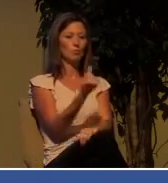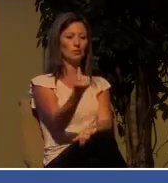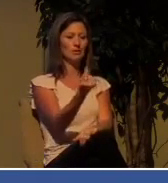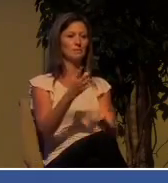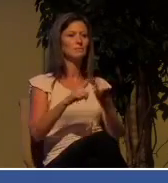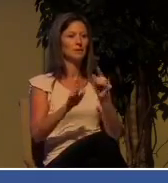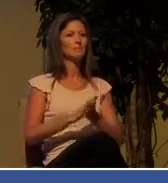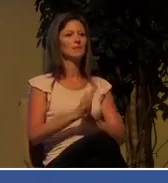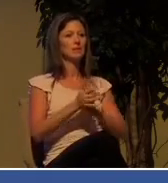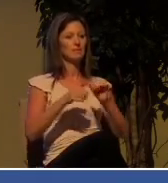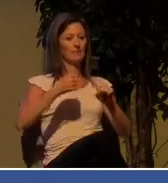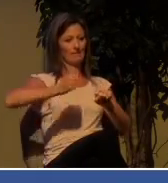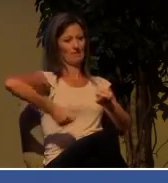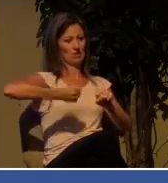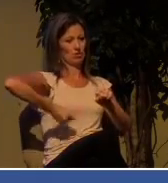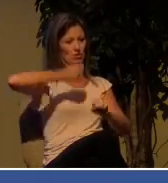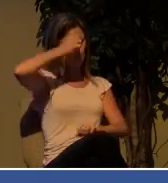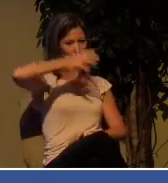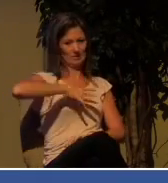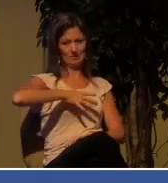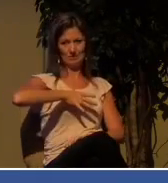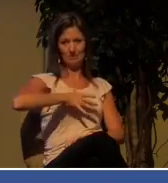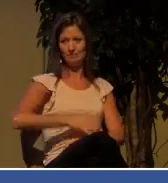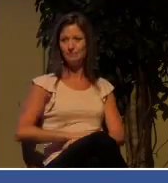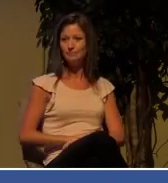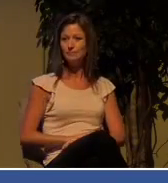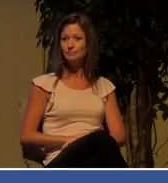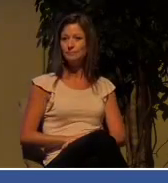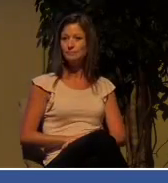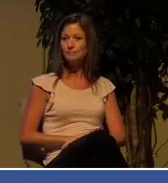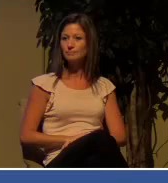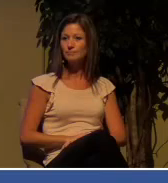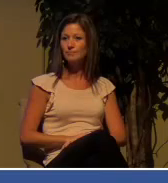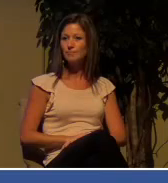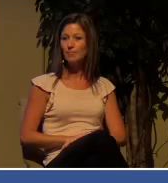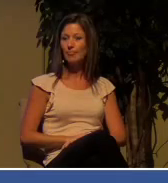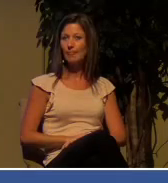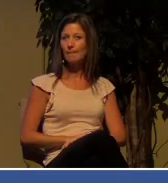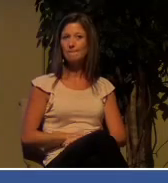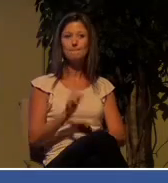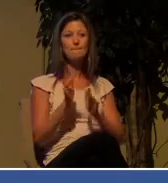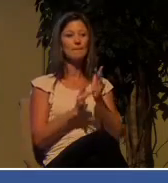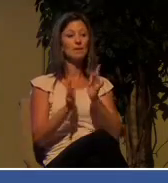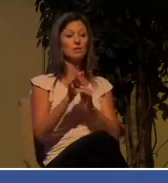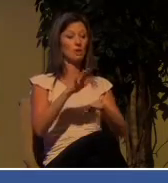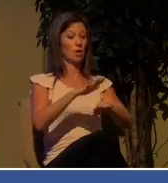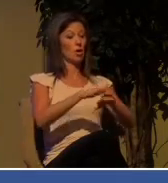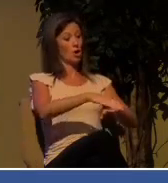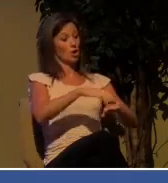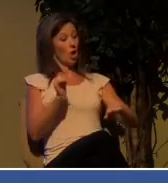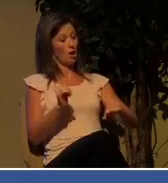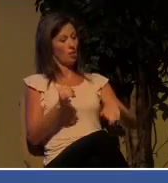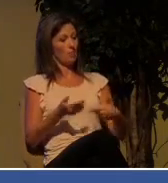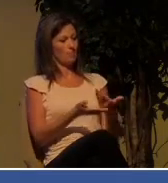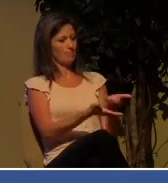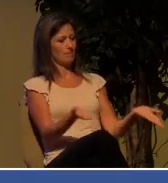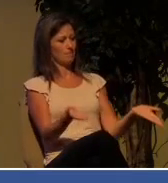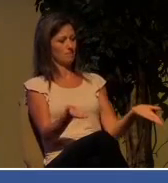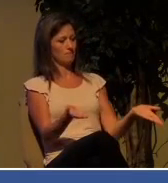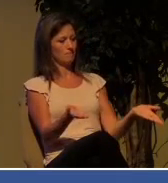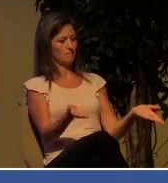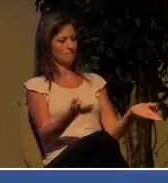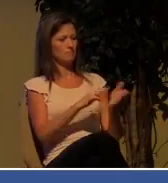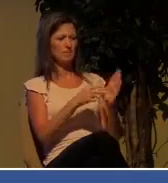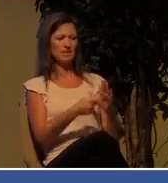When Jesus called them to be followers, to be fishers, he was talking about more than just